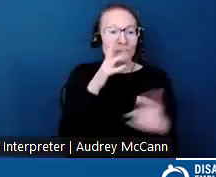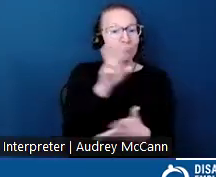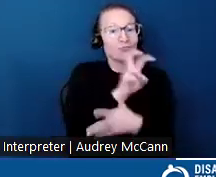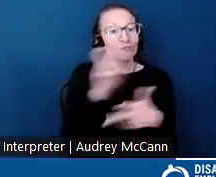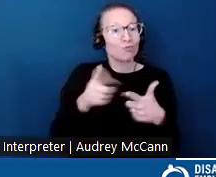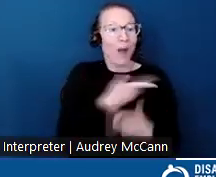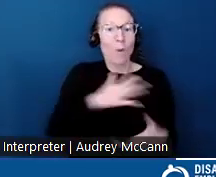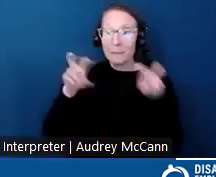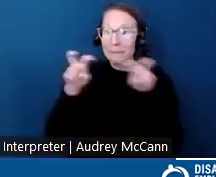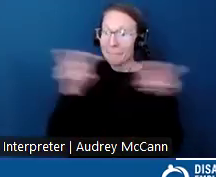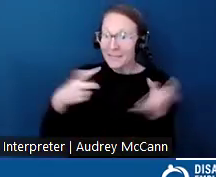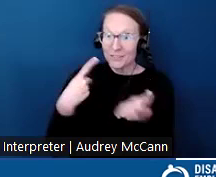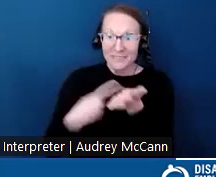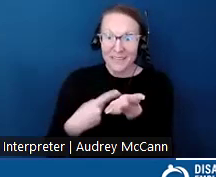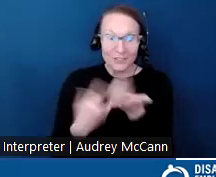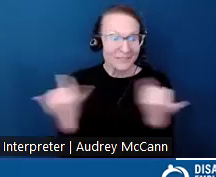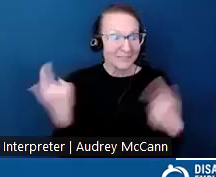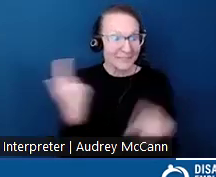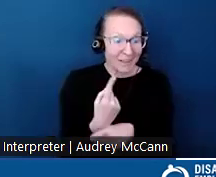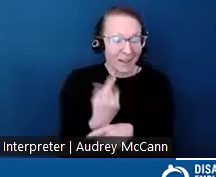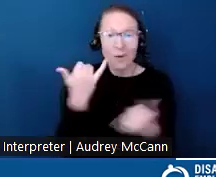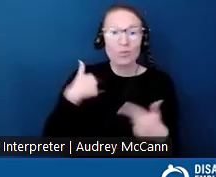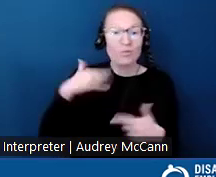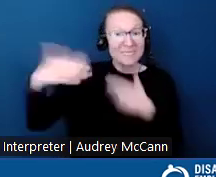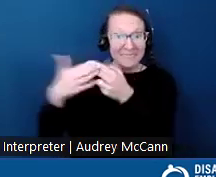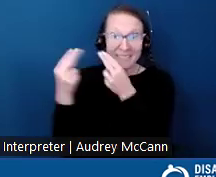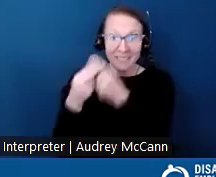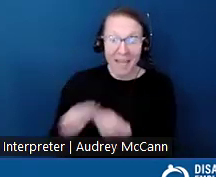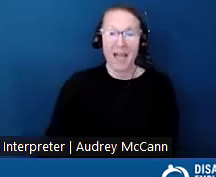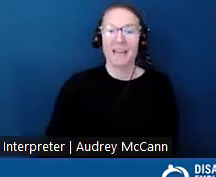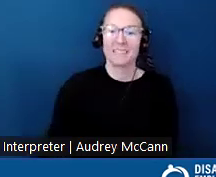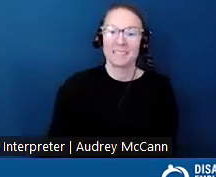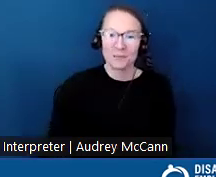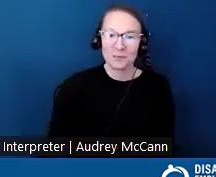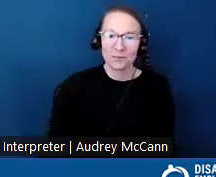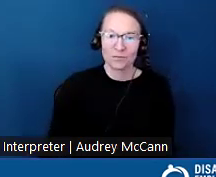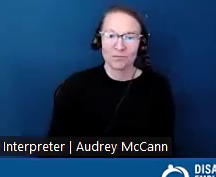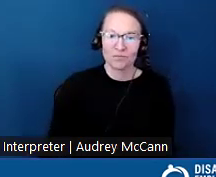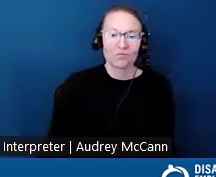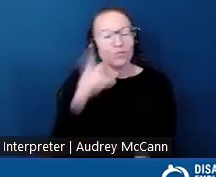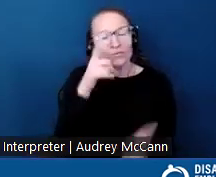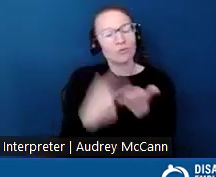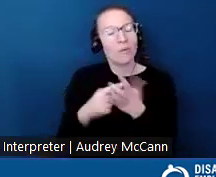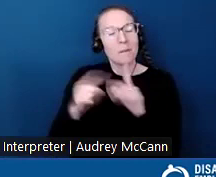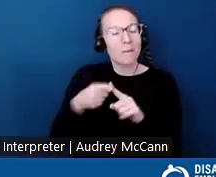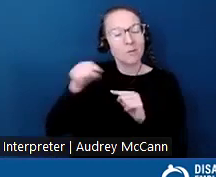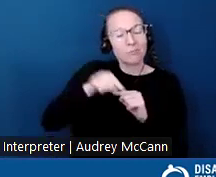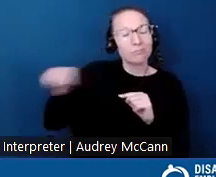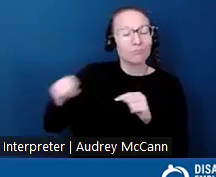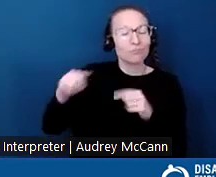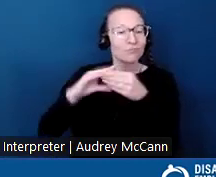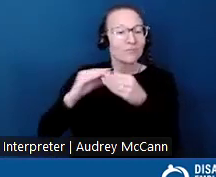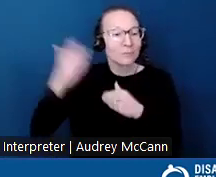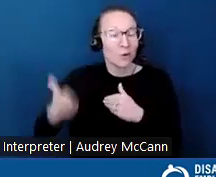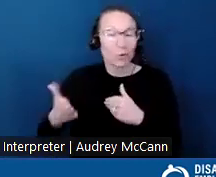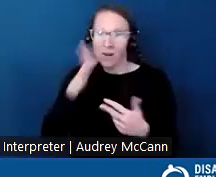discussion today, and we can go to the next slide and I'll talk a little bit about our speakers. So today we're going to hear from 4